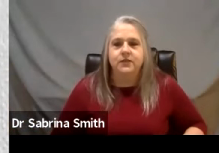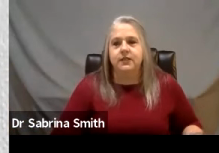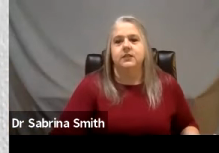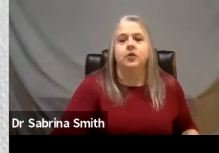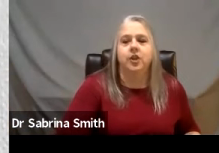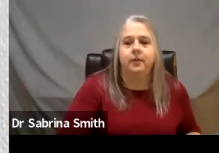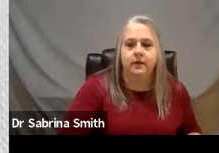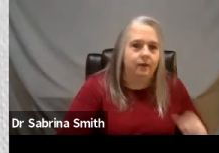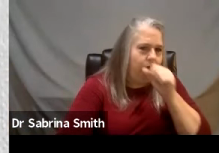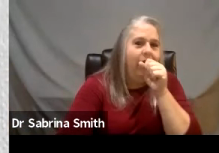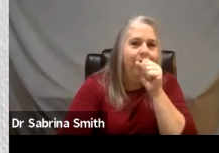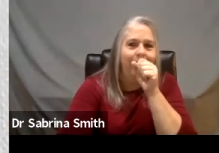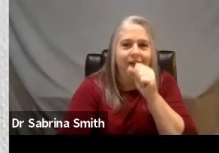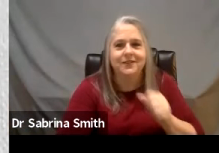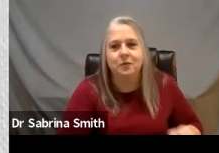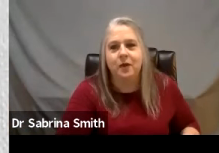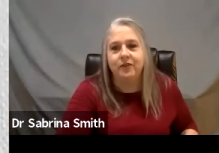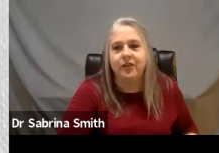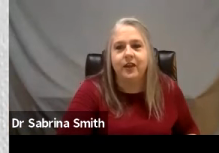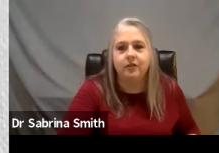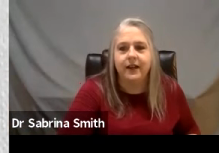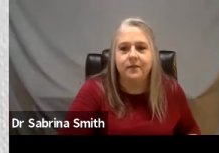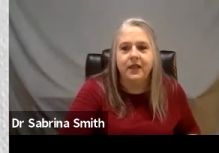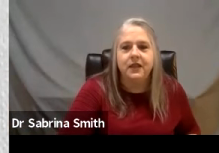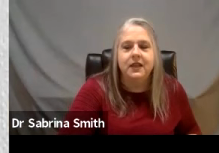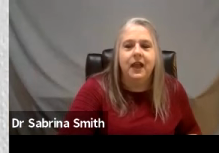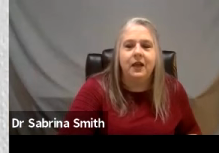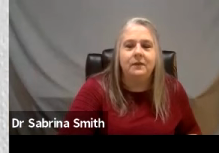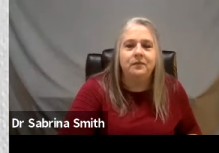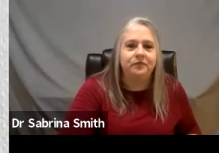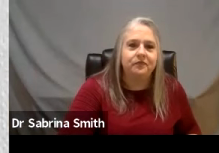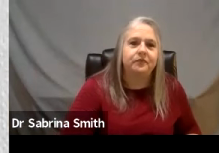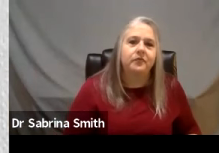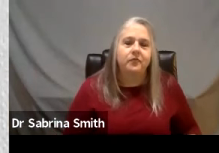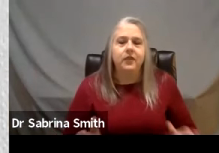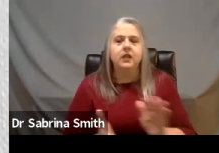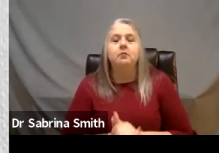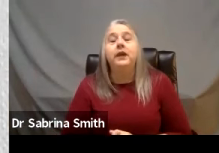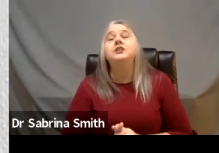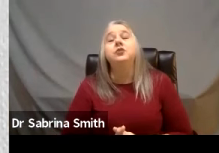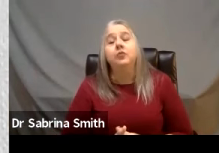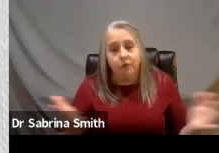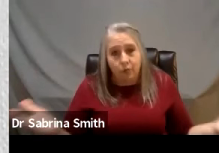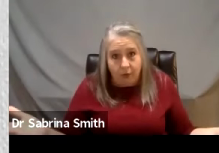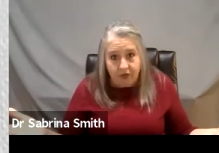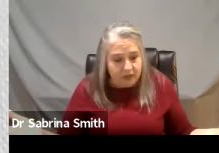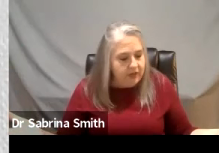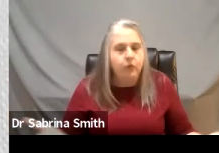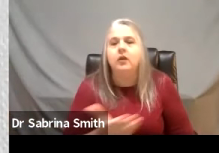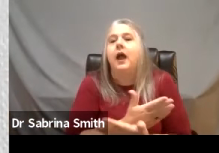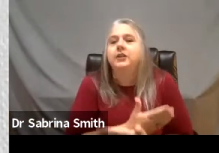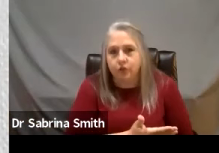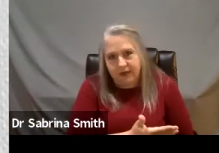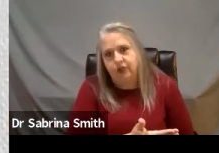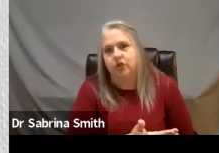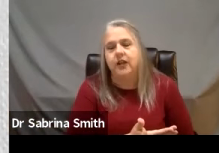be presenting this workshop. So you probably figured that out already. But I do, what are they looking